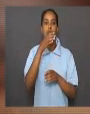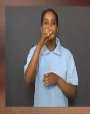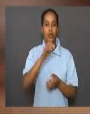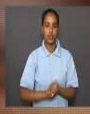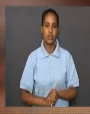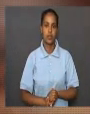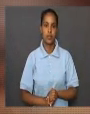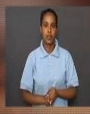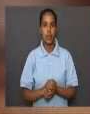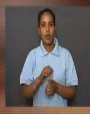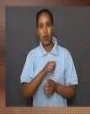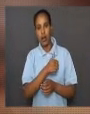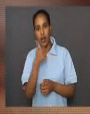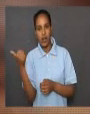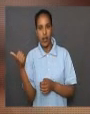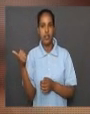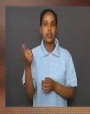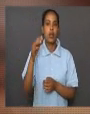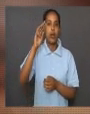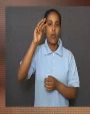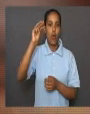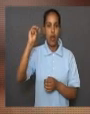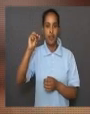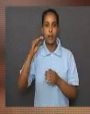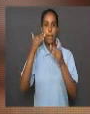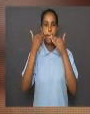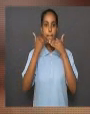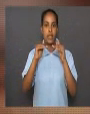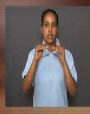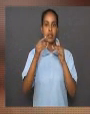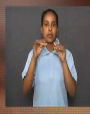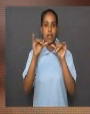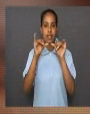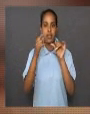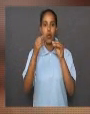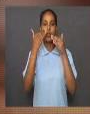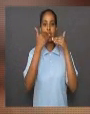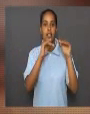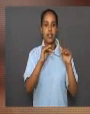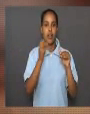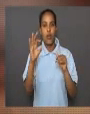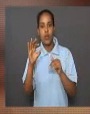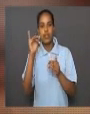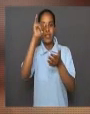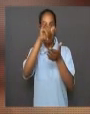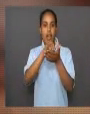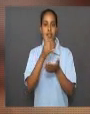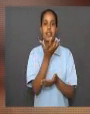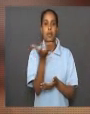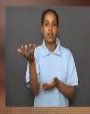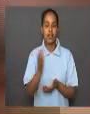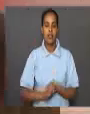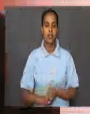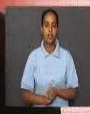solution, whereas molarity measures the concentration of that